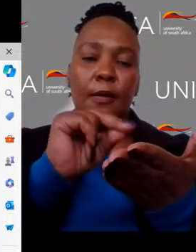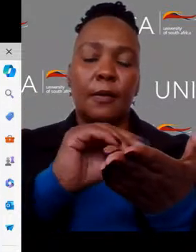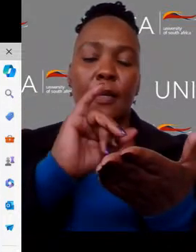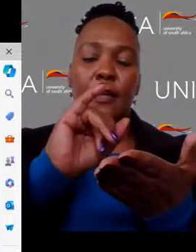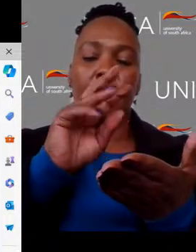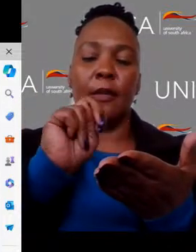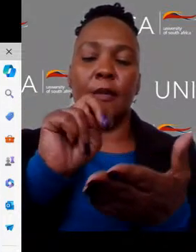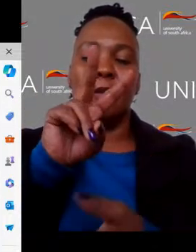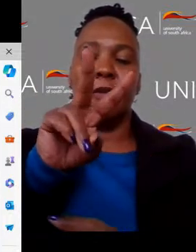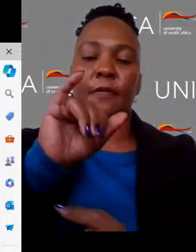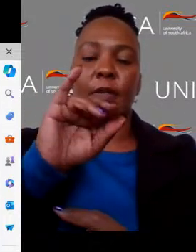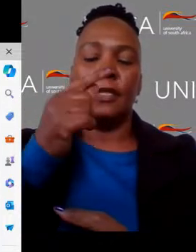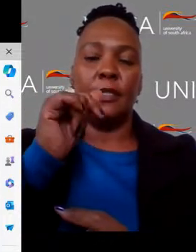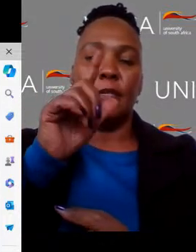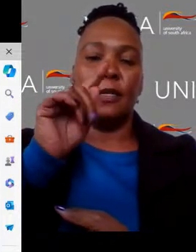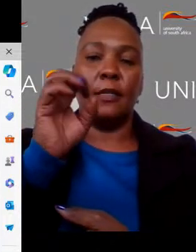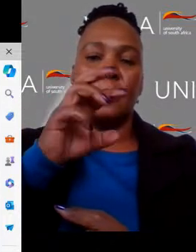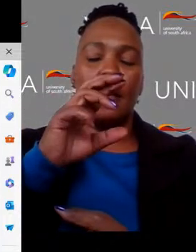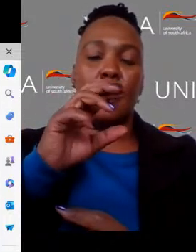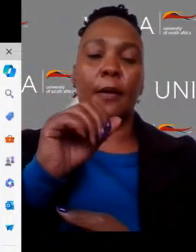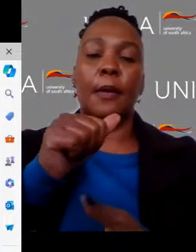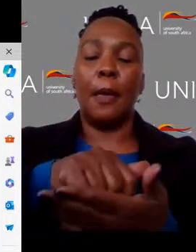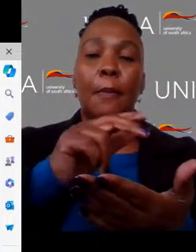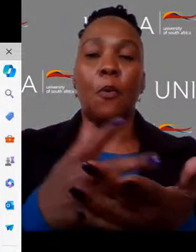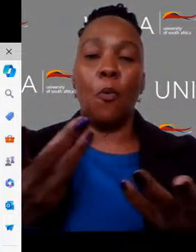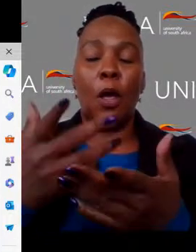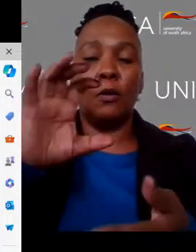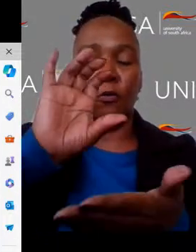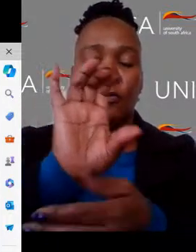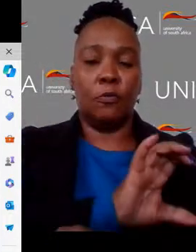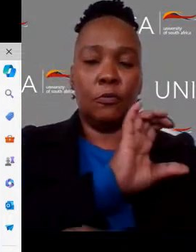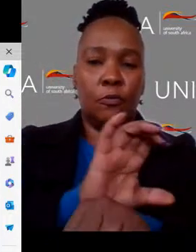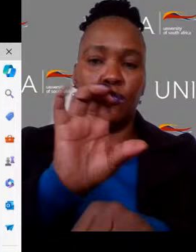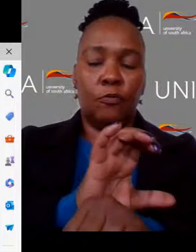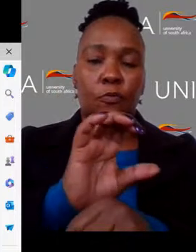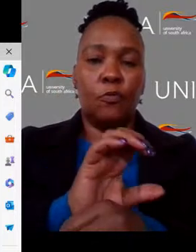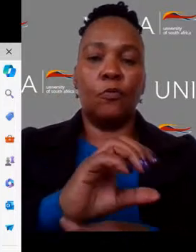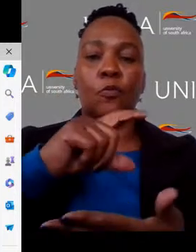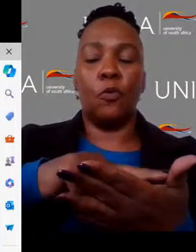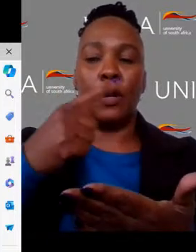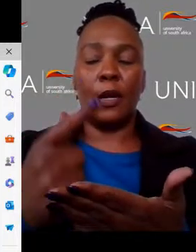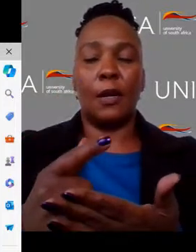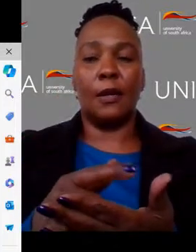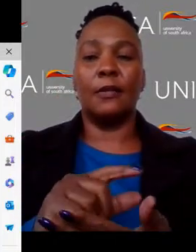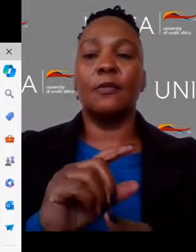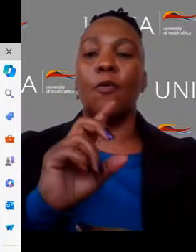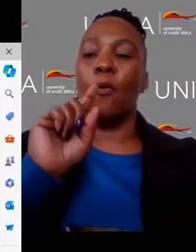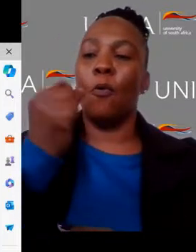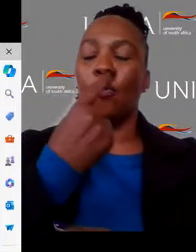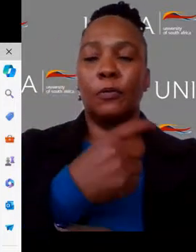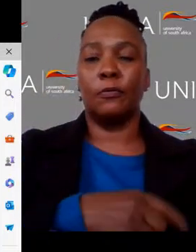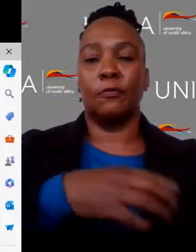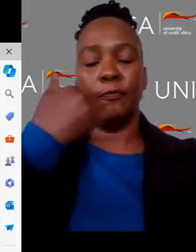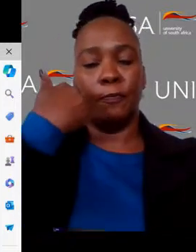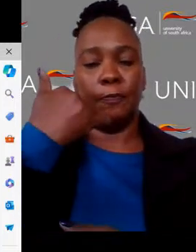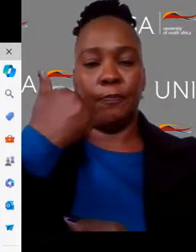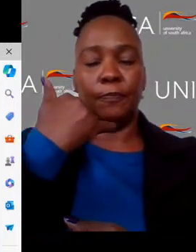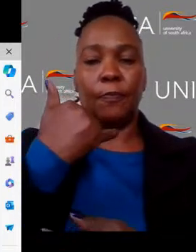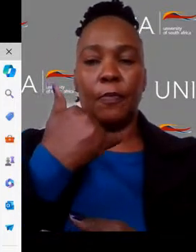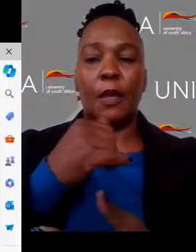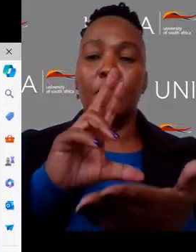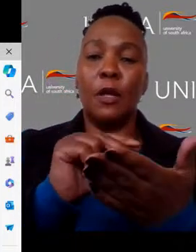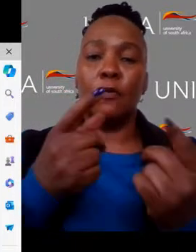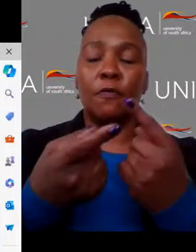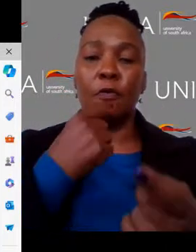app on your PC. The product that UNISA is using is the smartphone app. If you download it on your PC, you